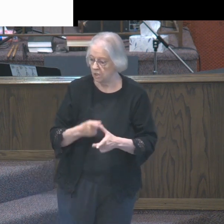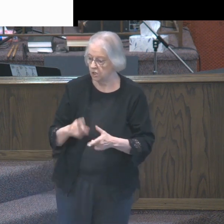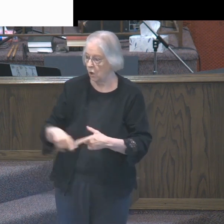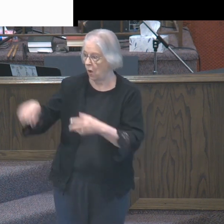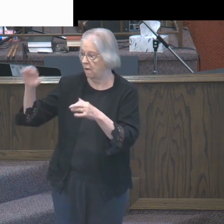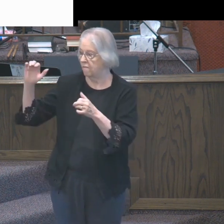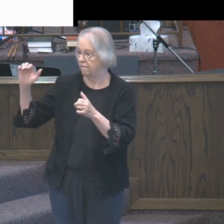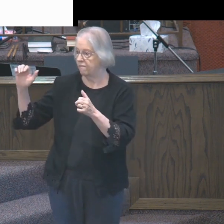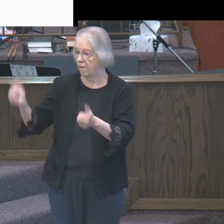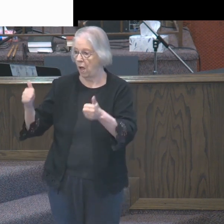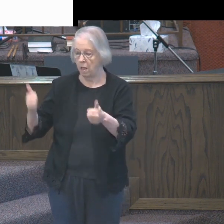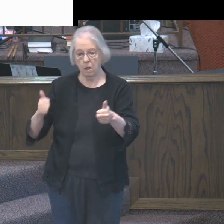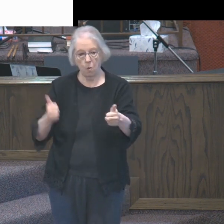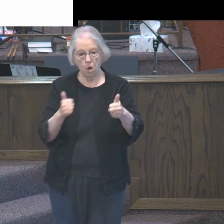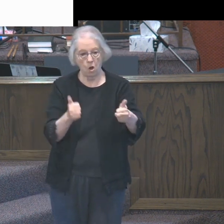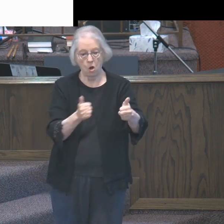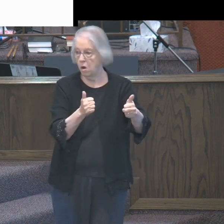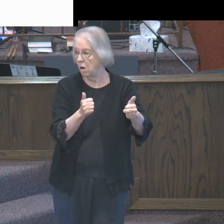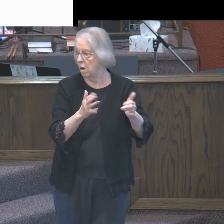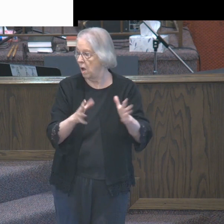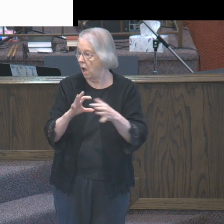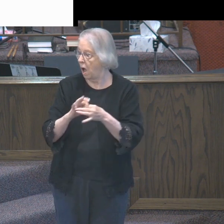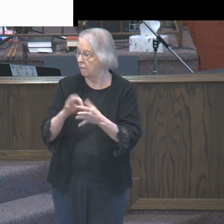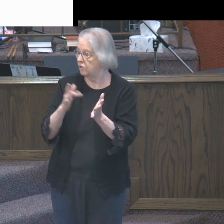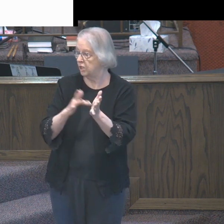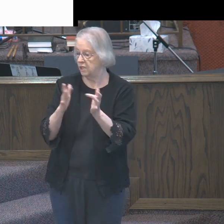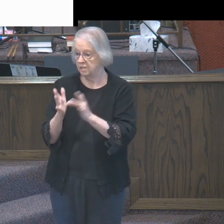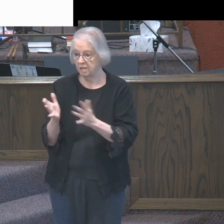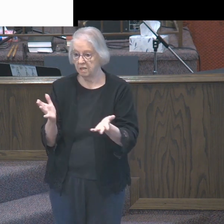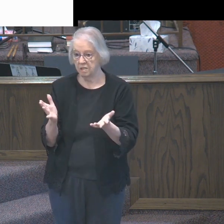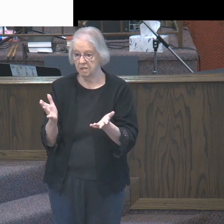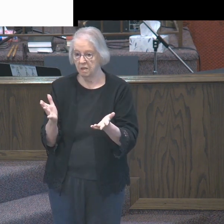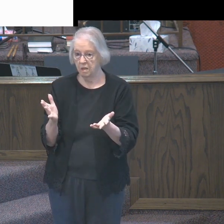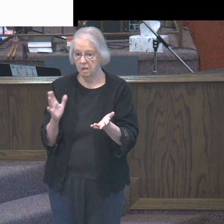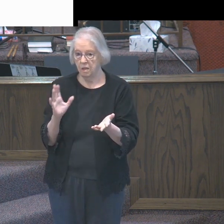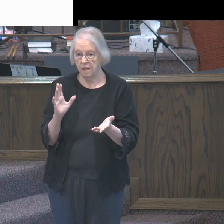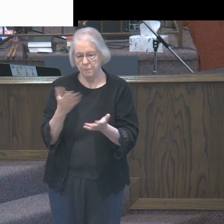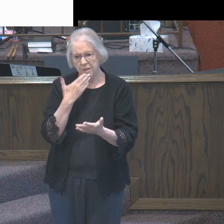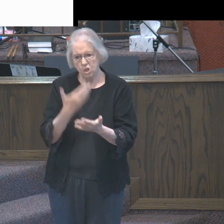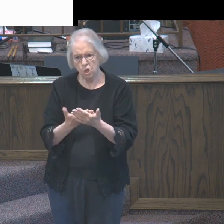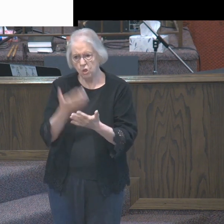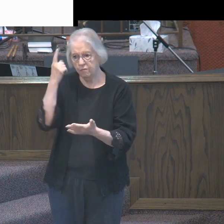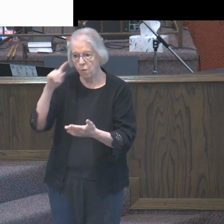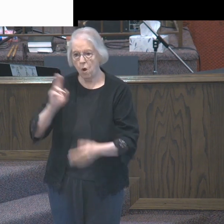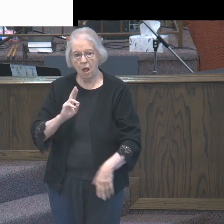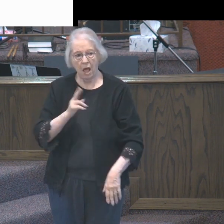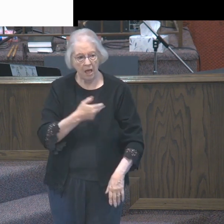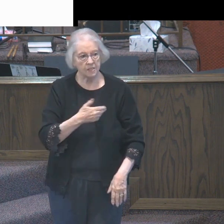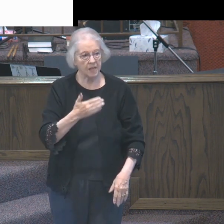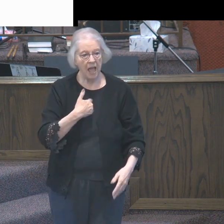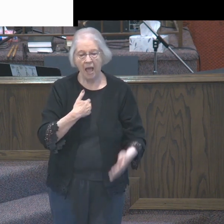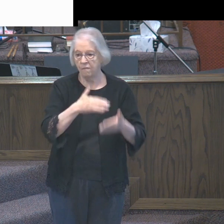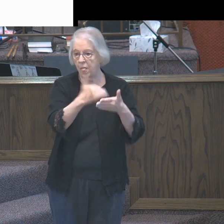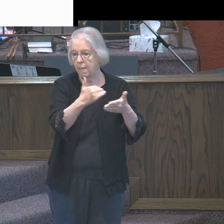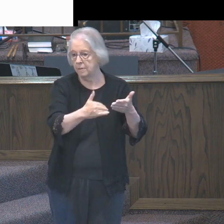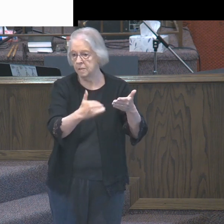Can you formulate your list of what I believe about God? Because then I need you to answer the question, why do you believe it? Because